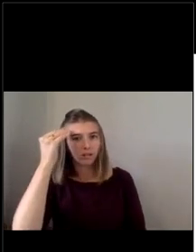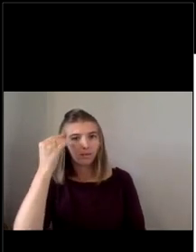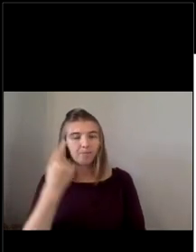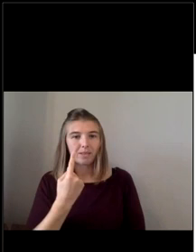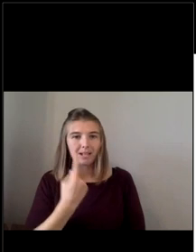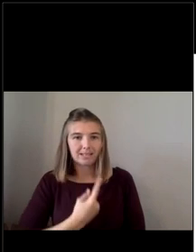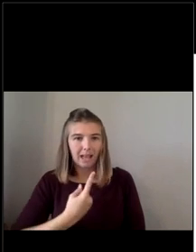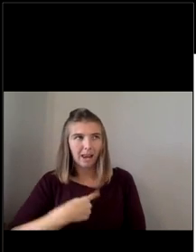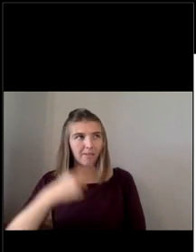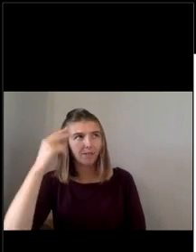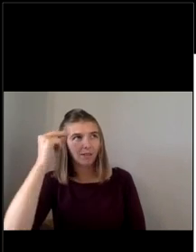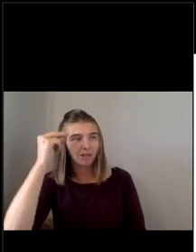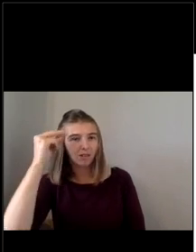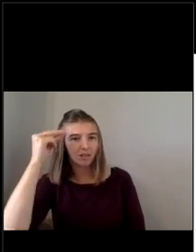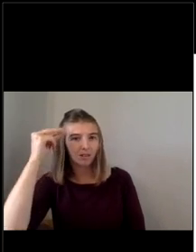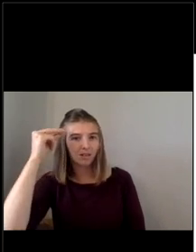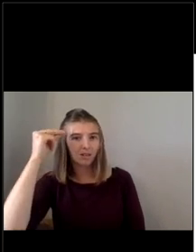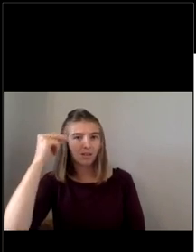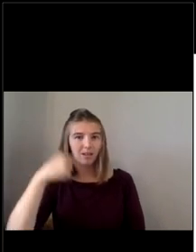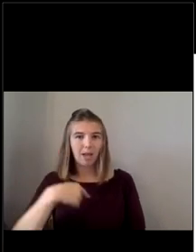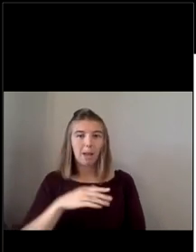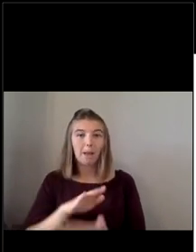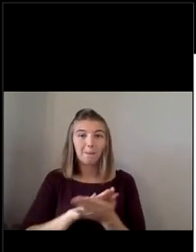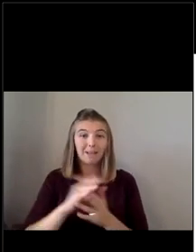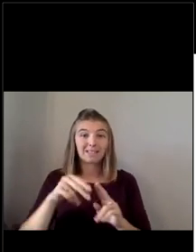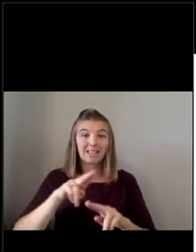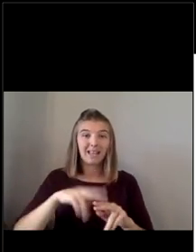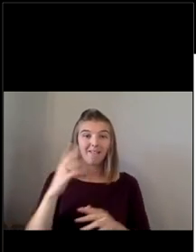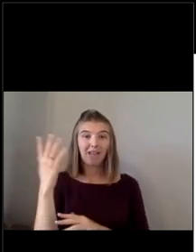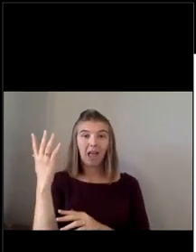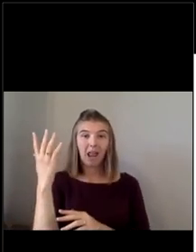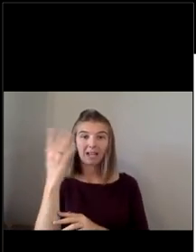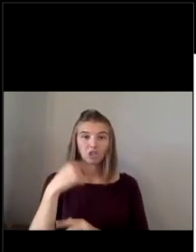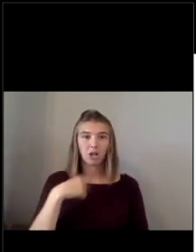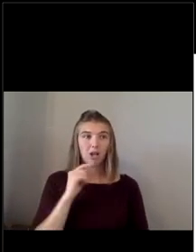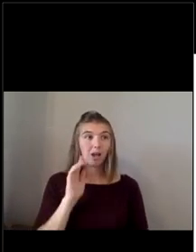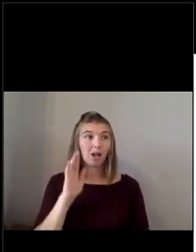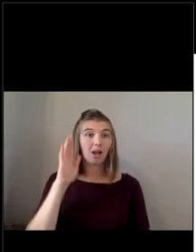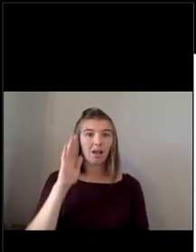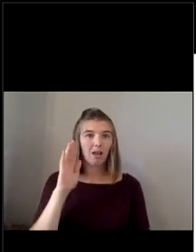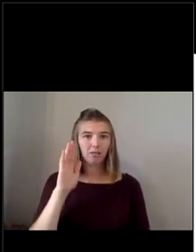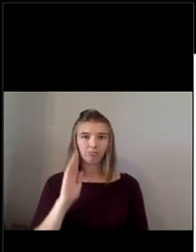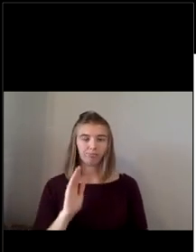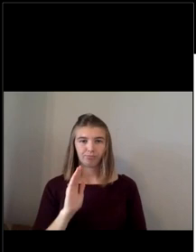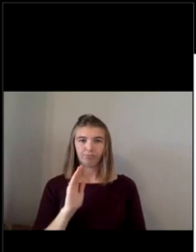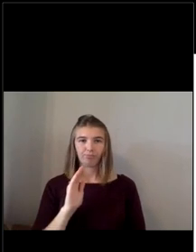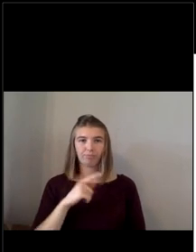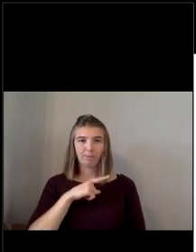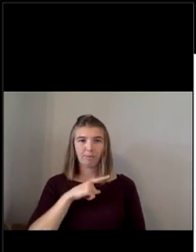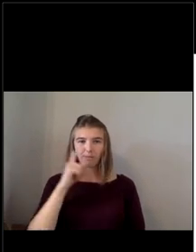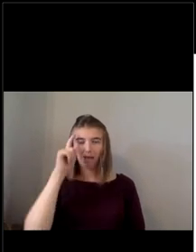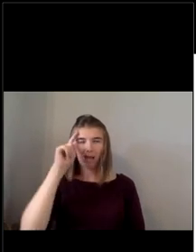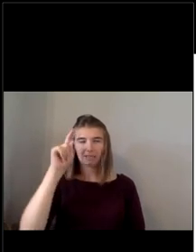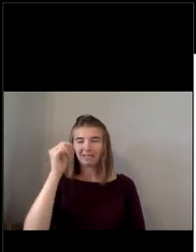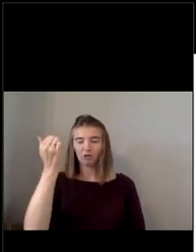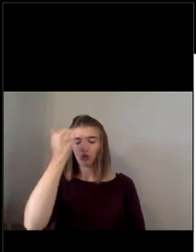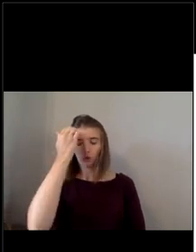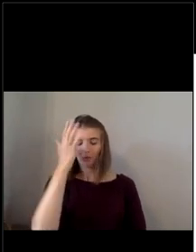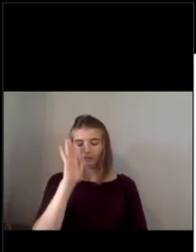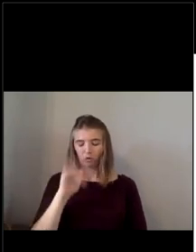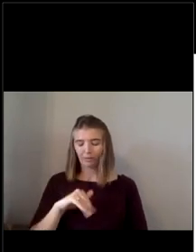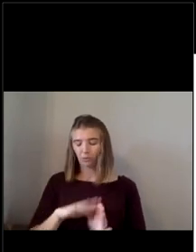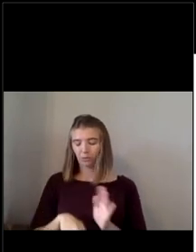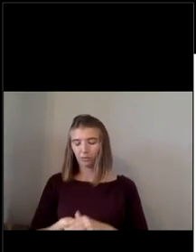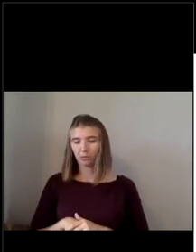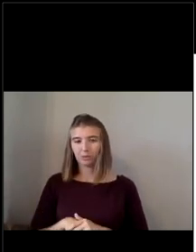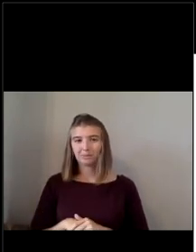constantly running in the background, I wouldn't raise my hand if I had an idea because I was convinced that it must be stupid. You know, I would delay